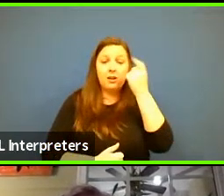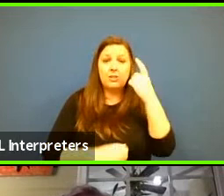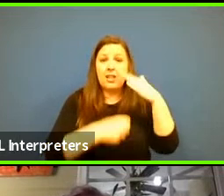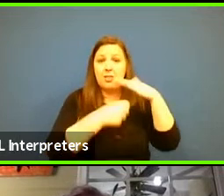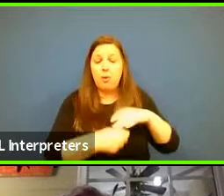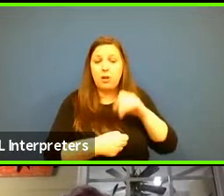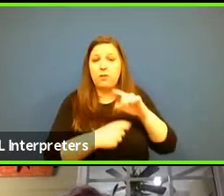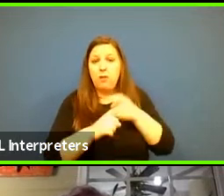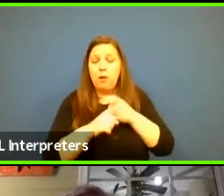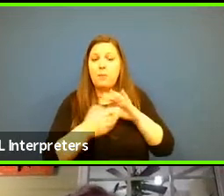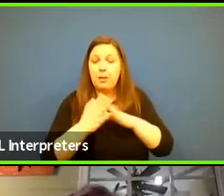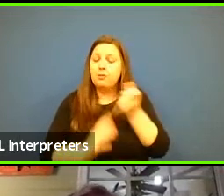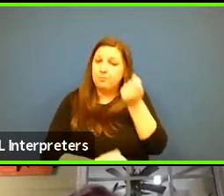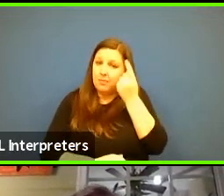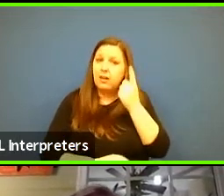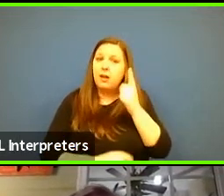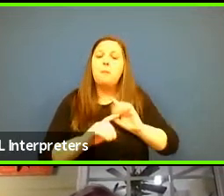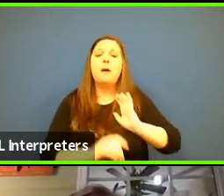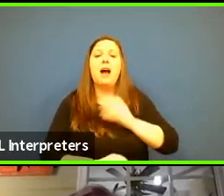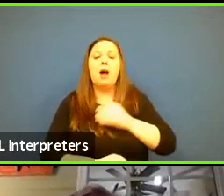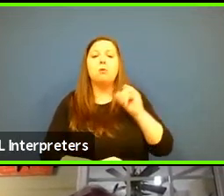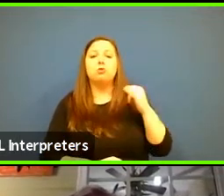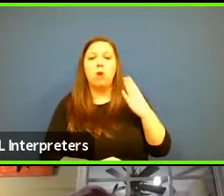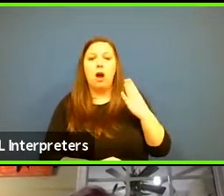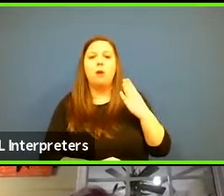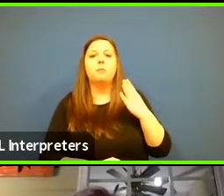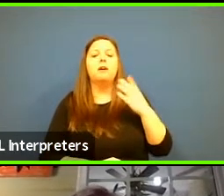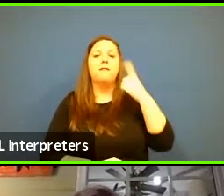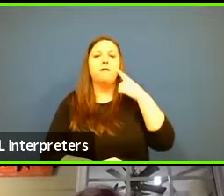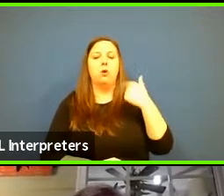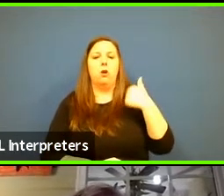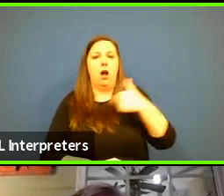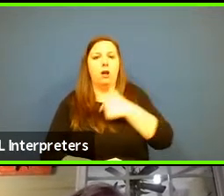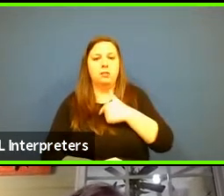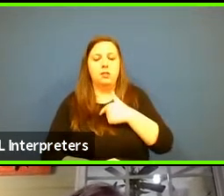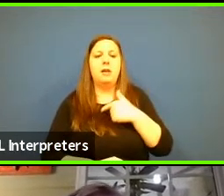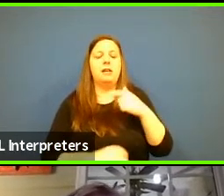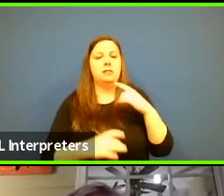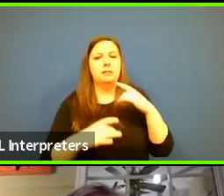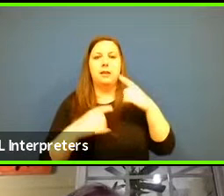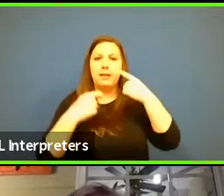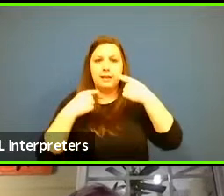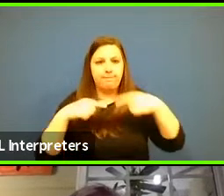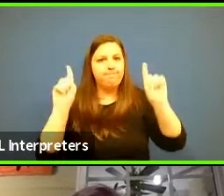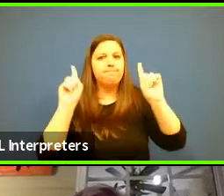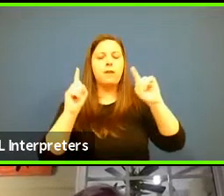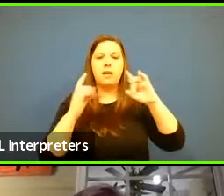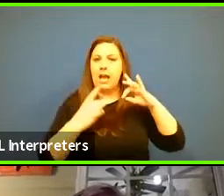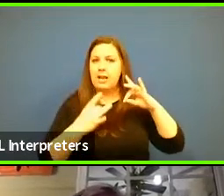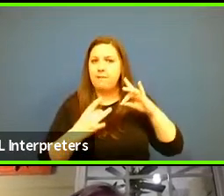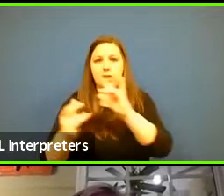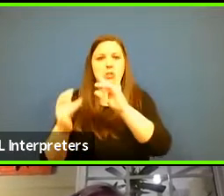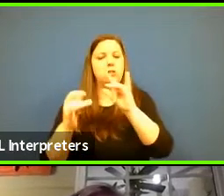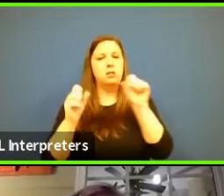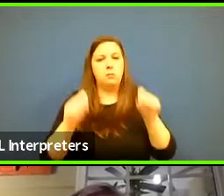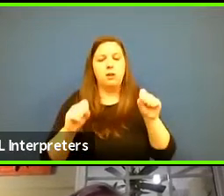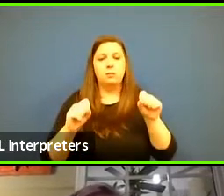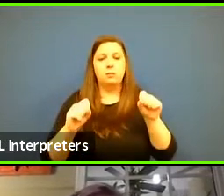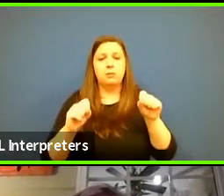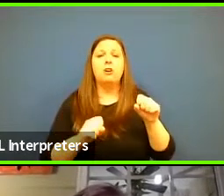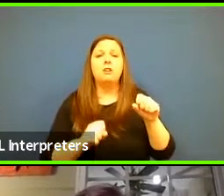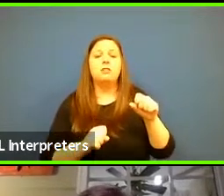to be as efficient and effective as possible. And just going to a face-to-face meeting to look like